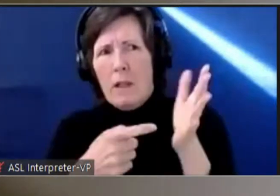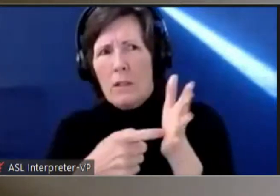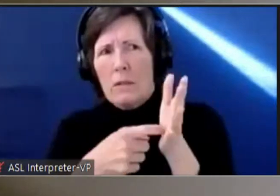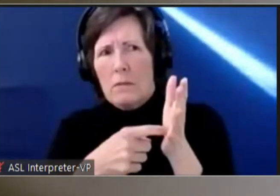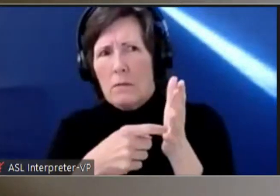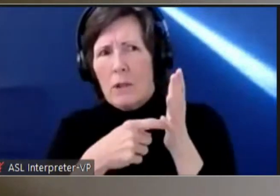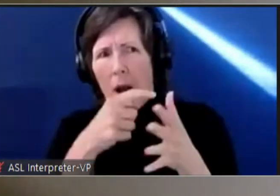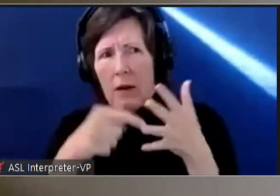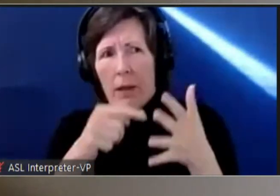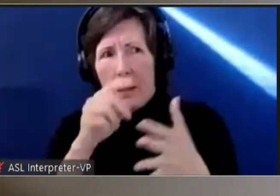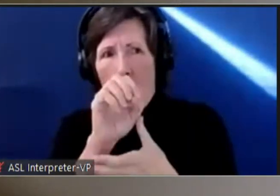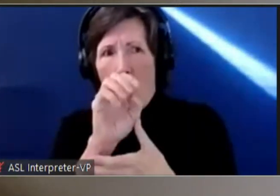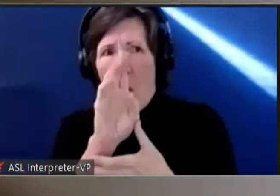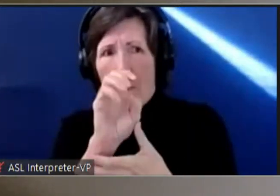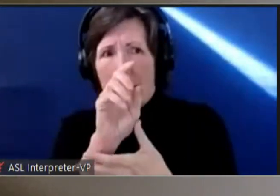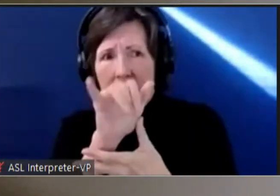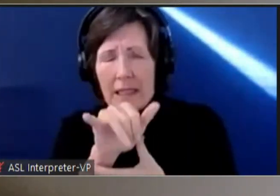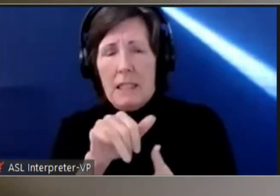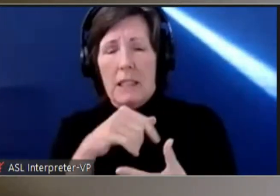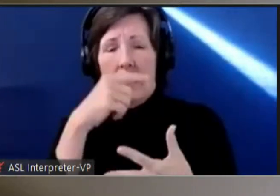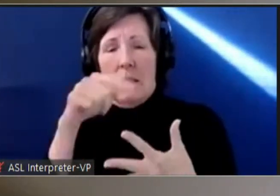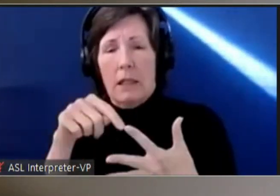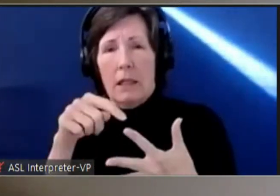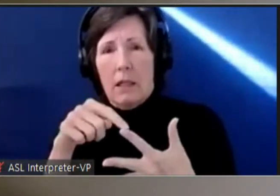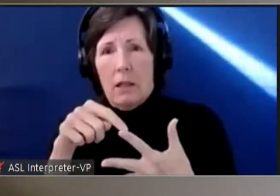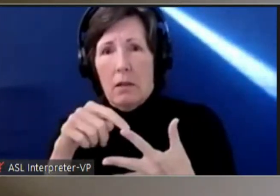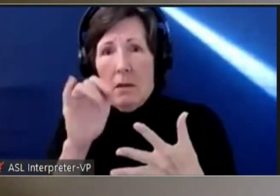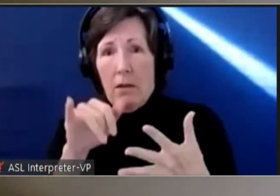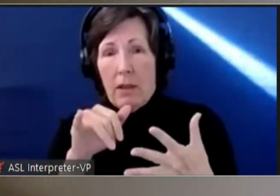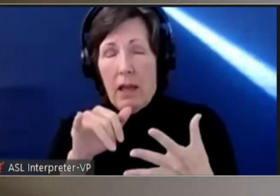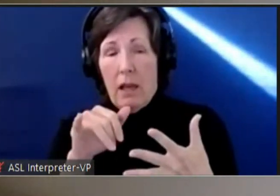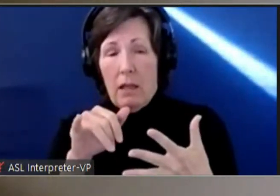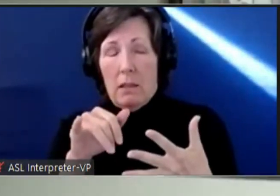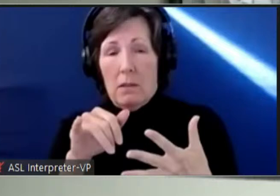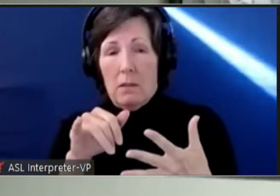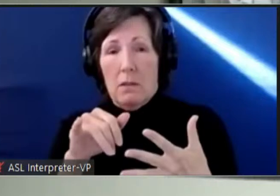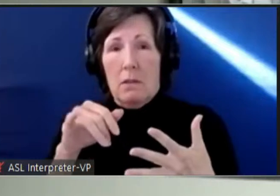simple obesity, qualify as a comorbidity?